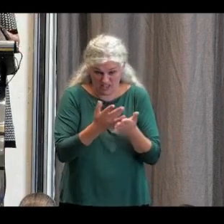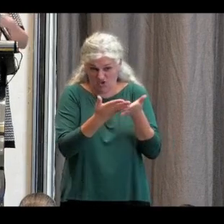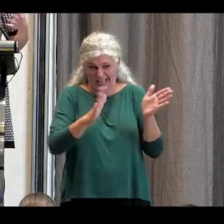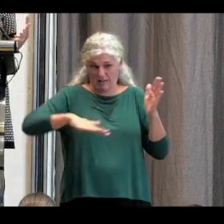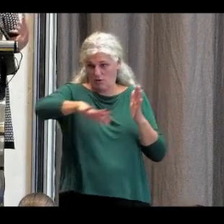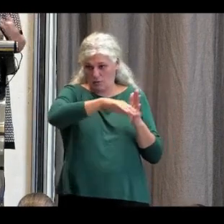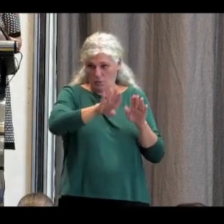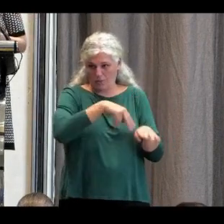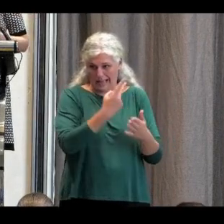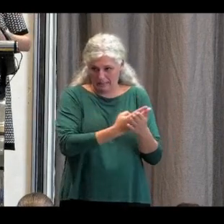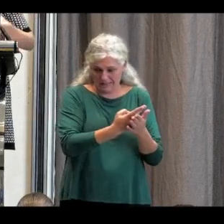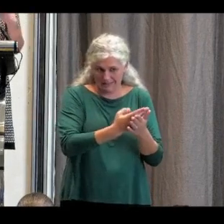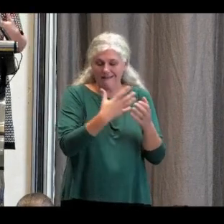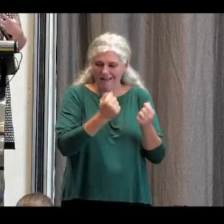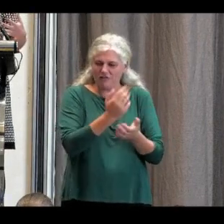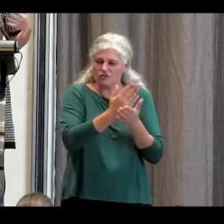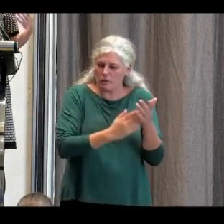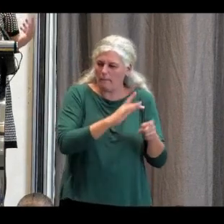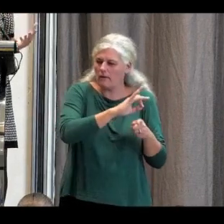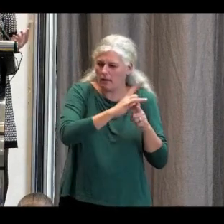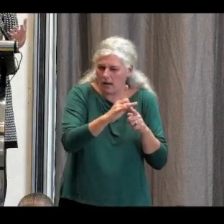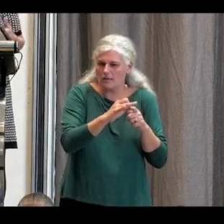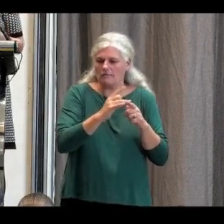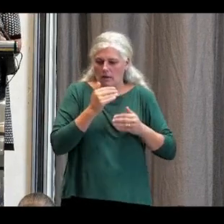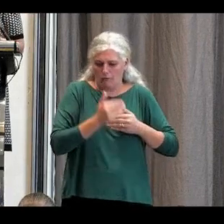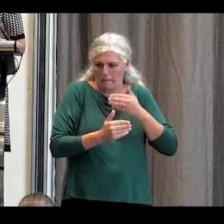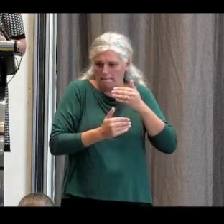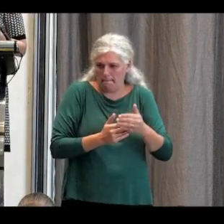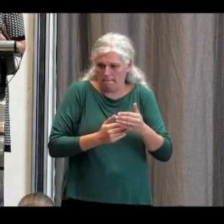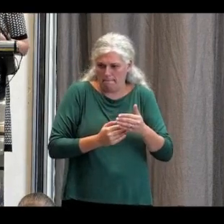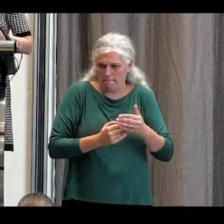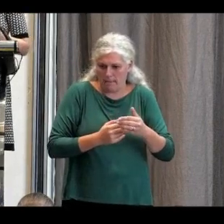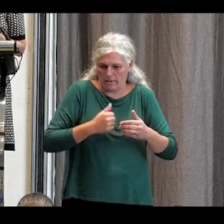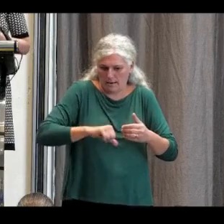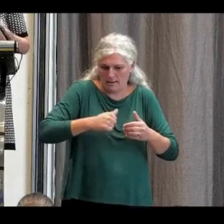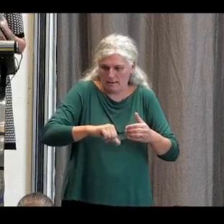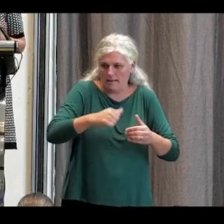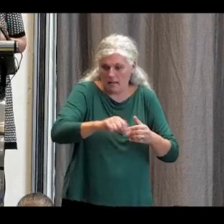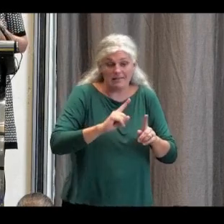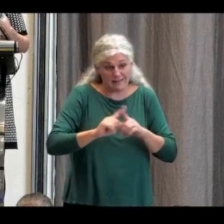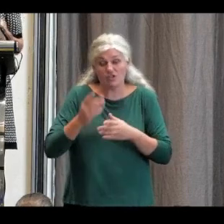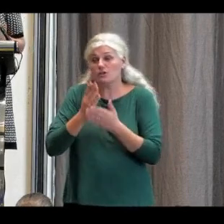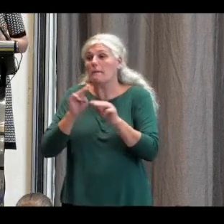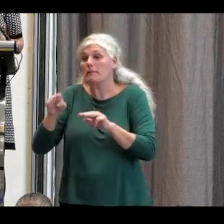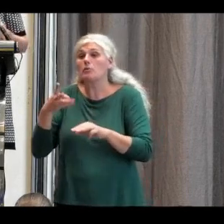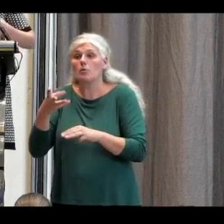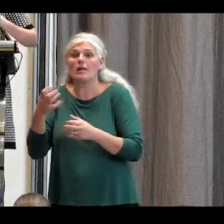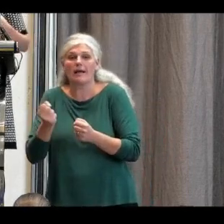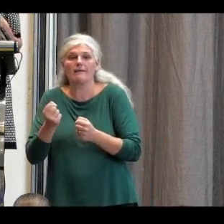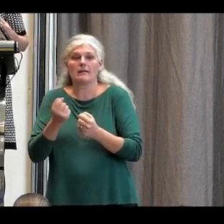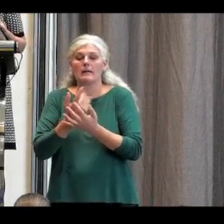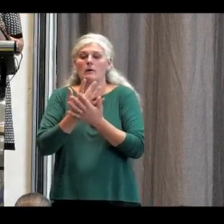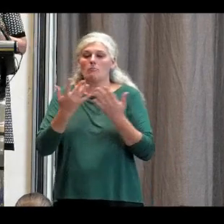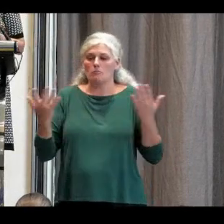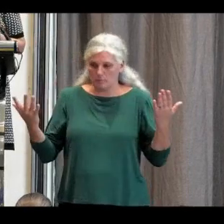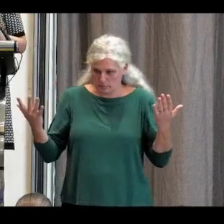way with the epilepsies, they have some sort of rhythmicity. This could be different. So some people would have